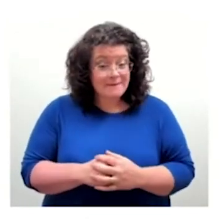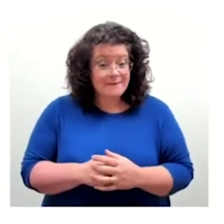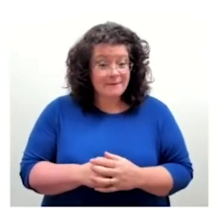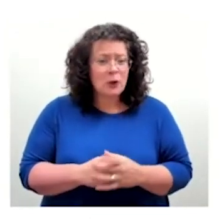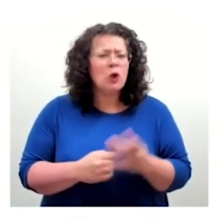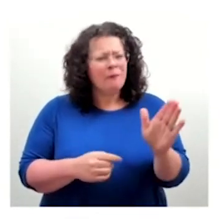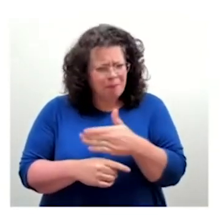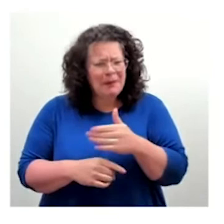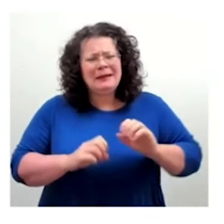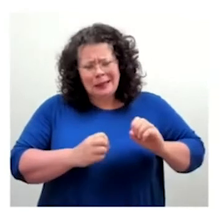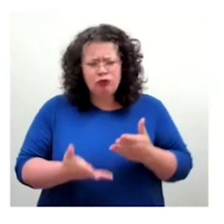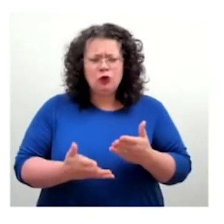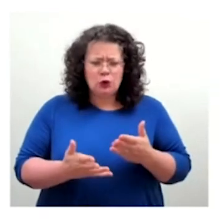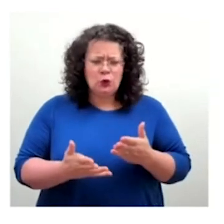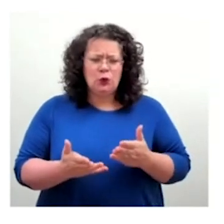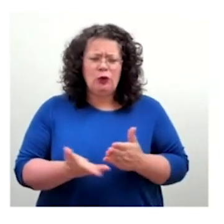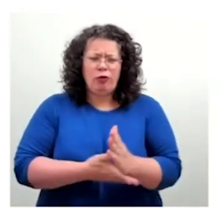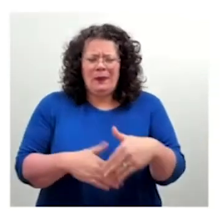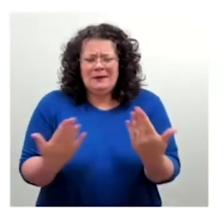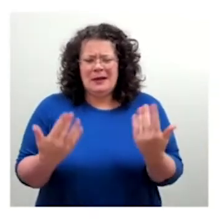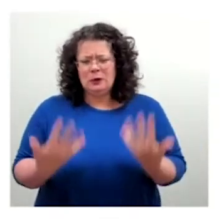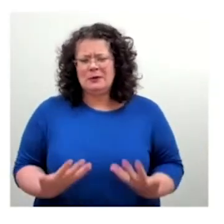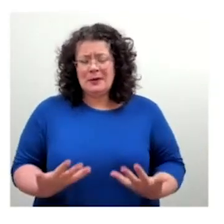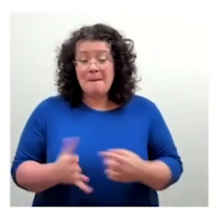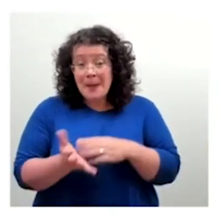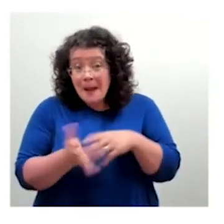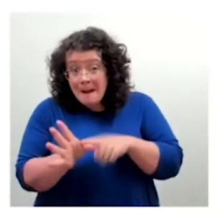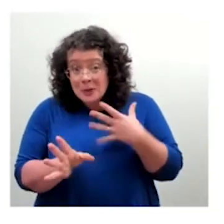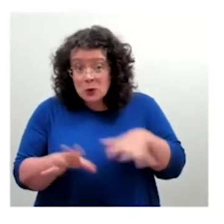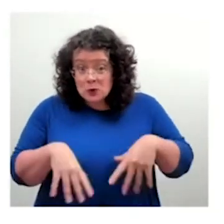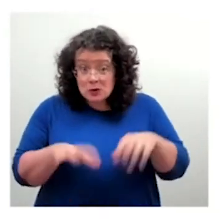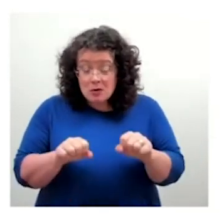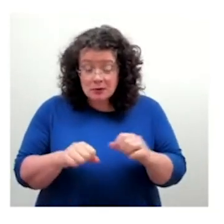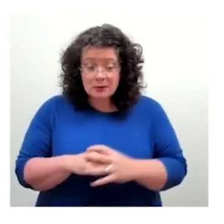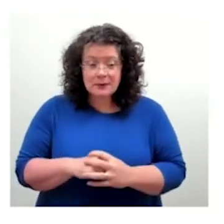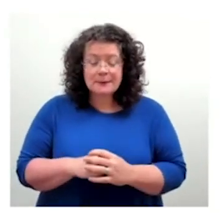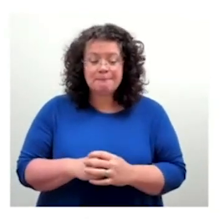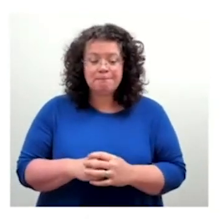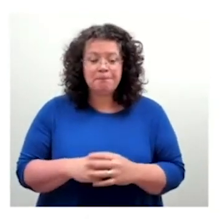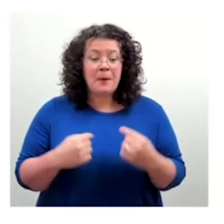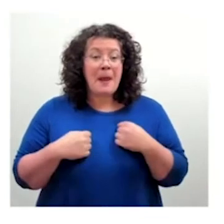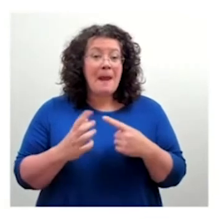I'm Amy, I'm the Service Delivery Director. Cutting in and out for me, I'm afraid. Can you?